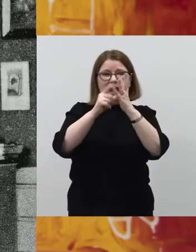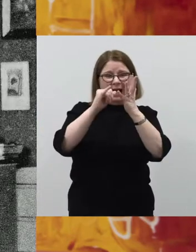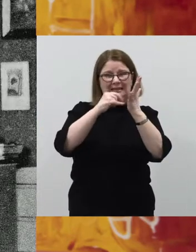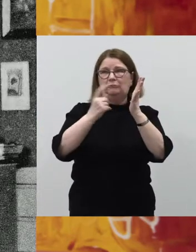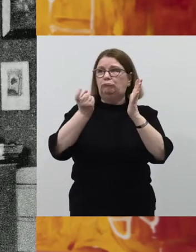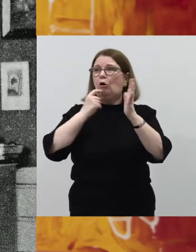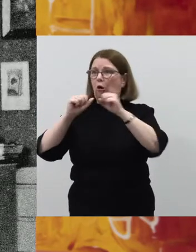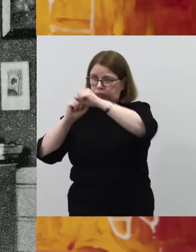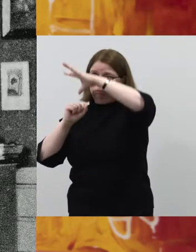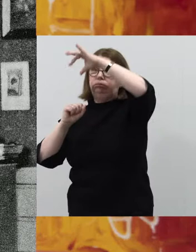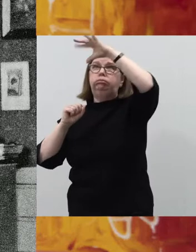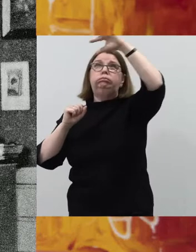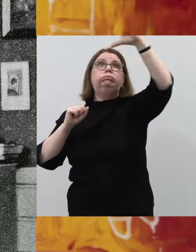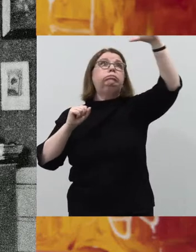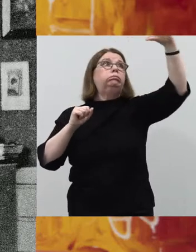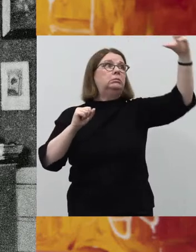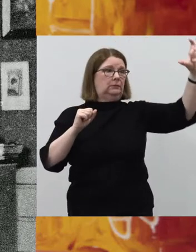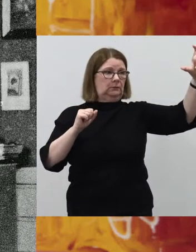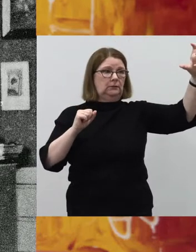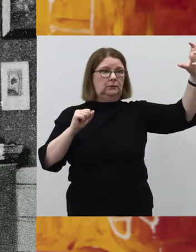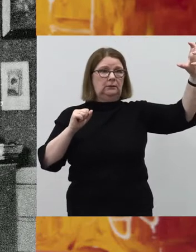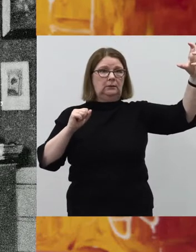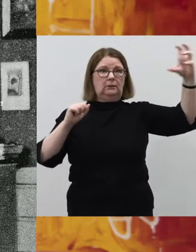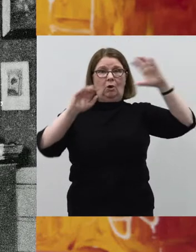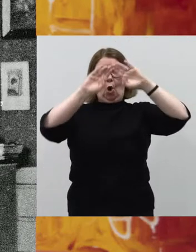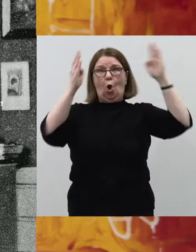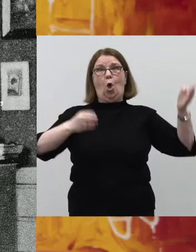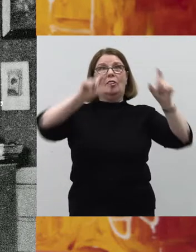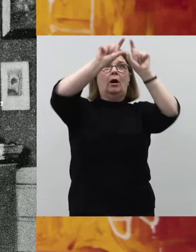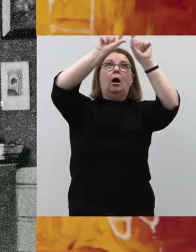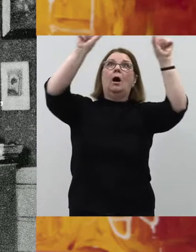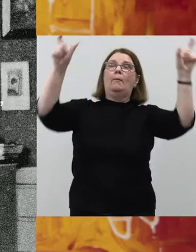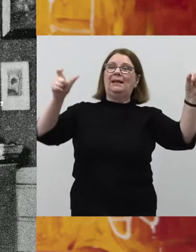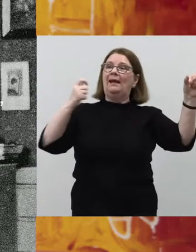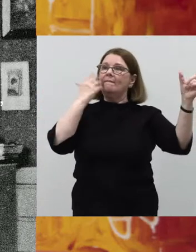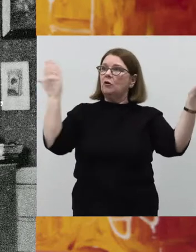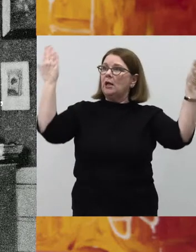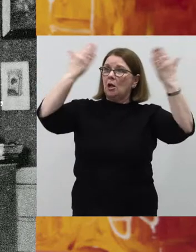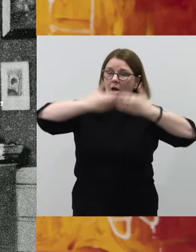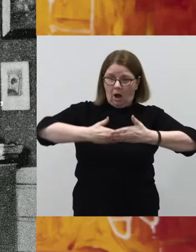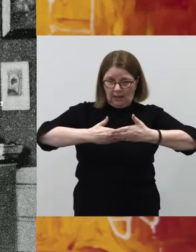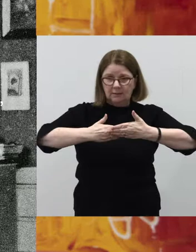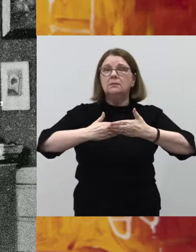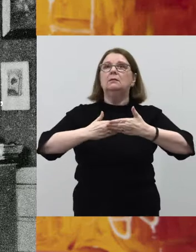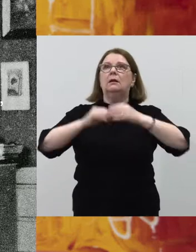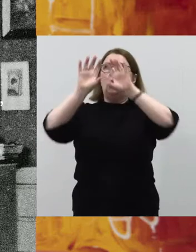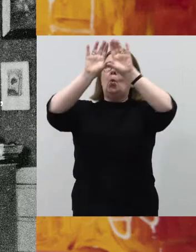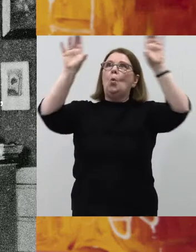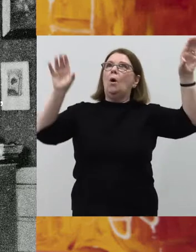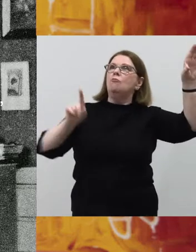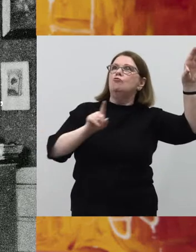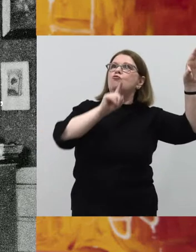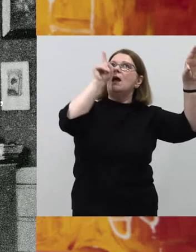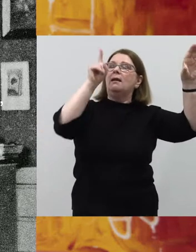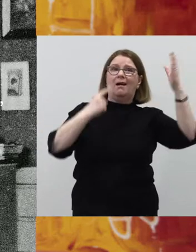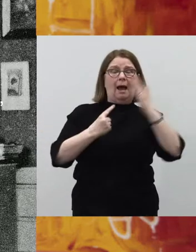Rilke reputedly protested, saying, "Don't take away my devils, because my angels might flee too." As